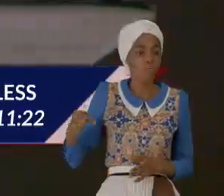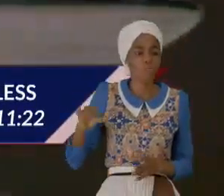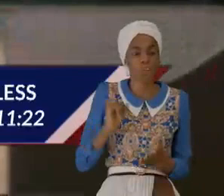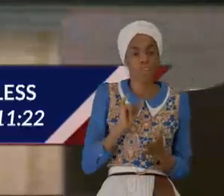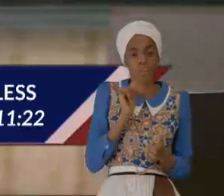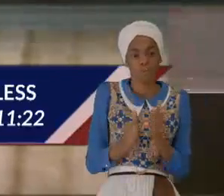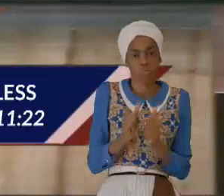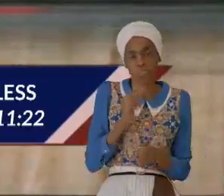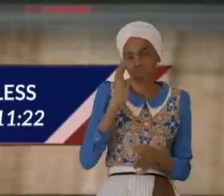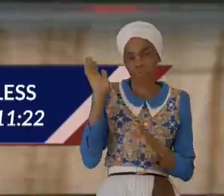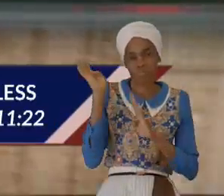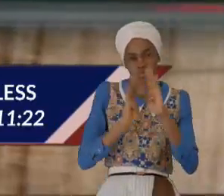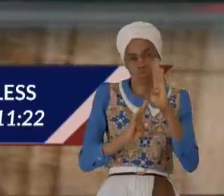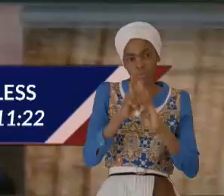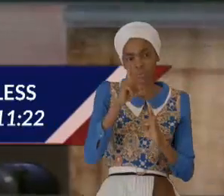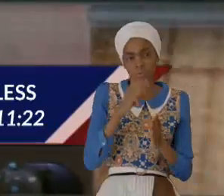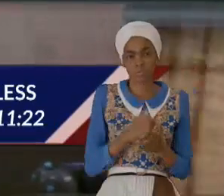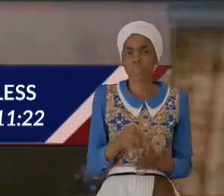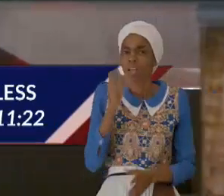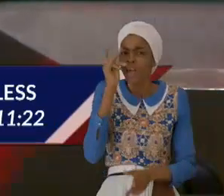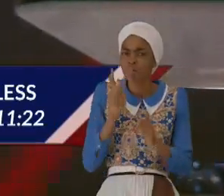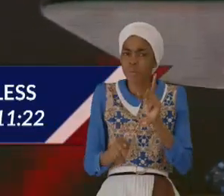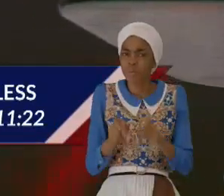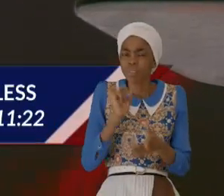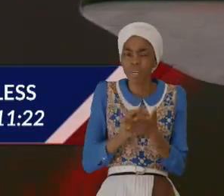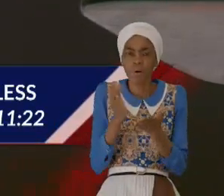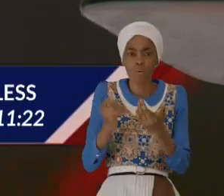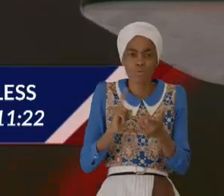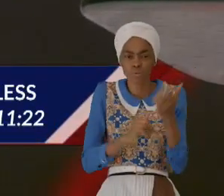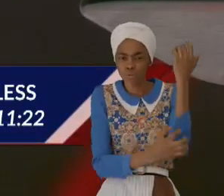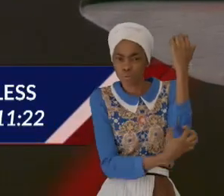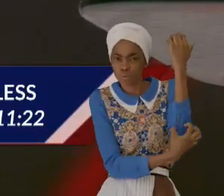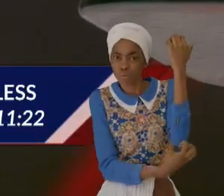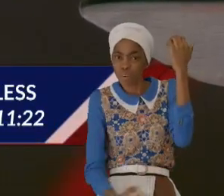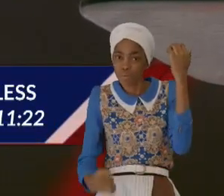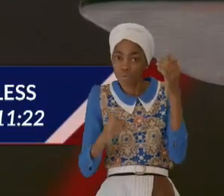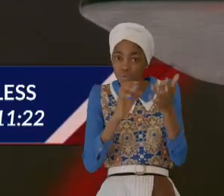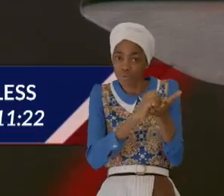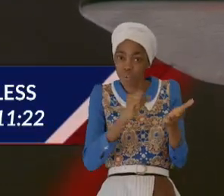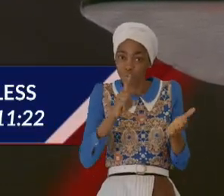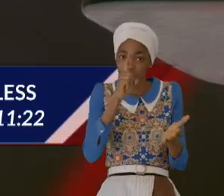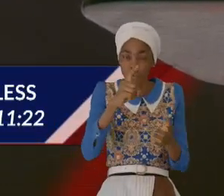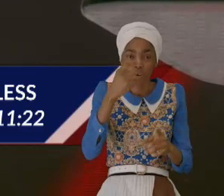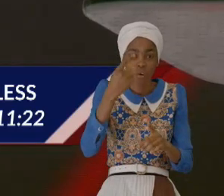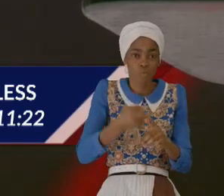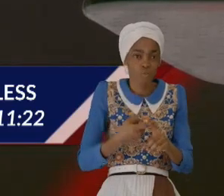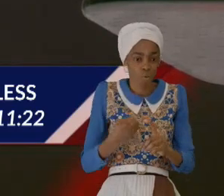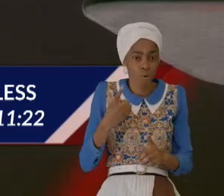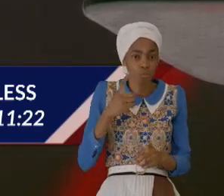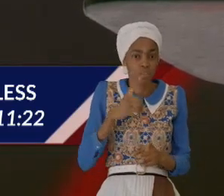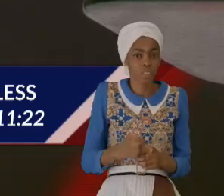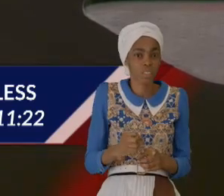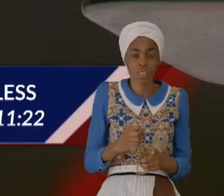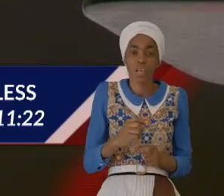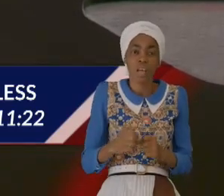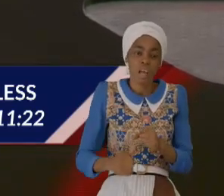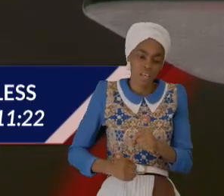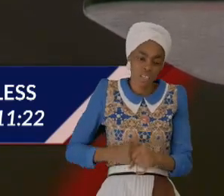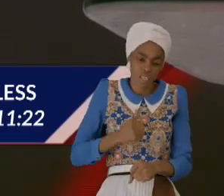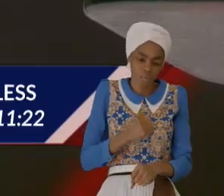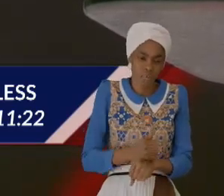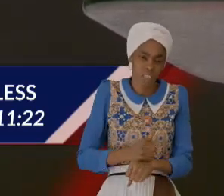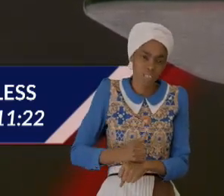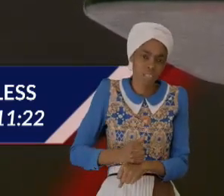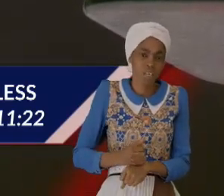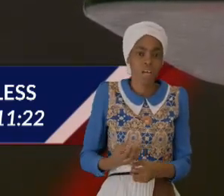to uproot you from the platform and the solid established ground